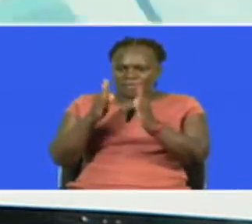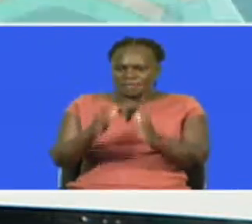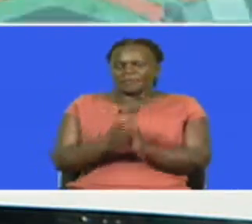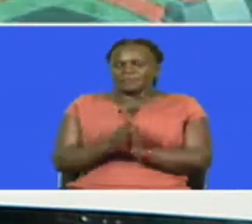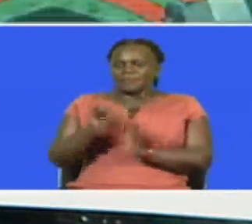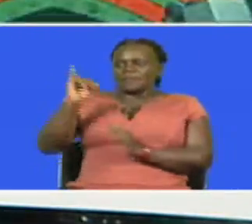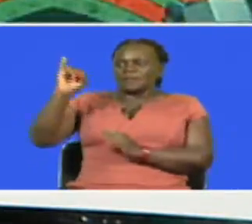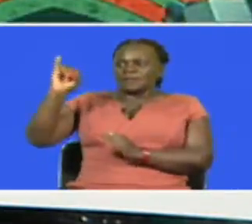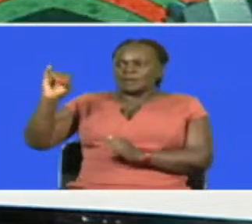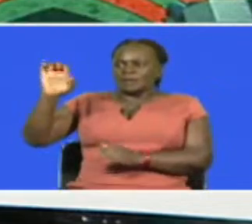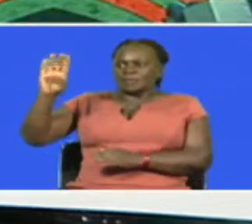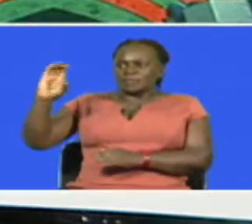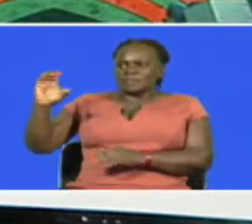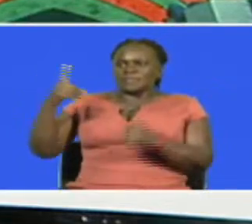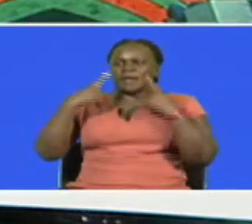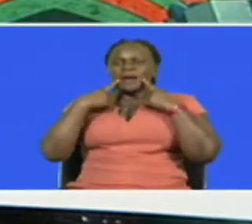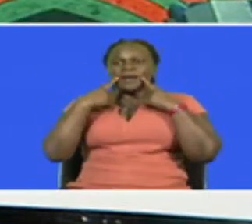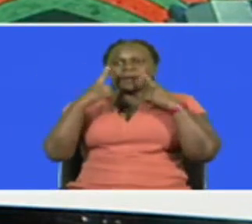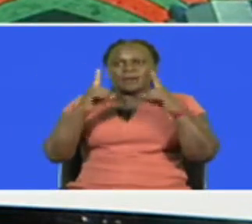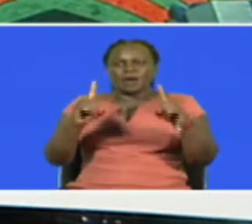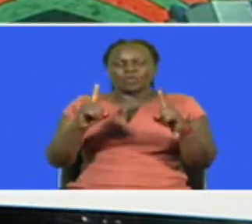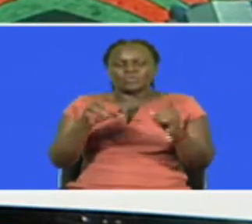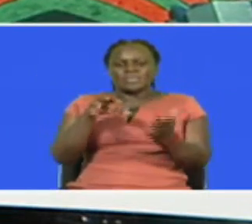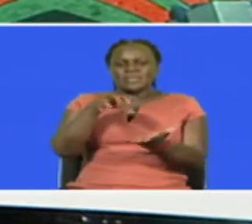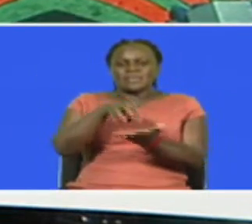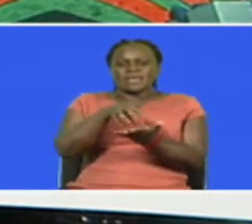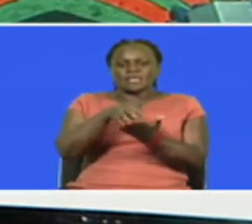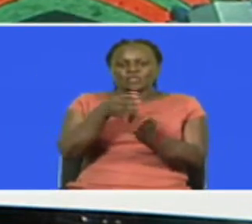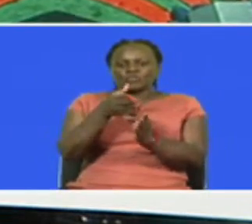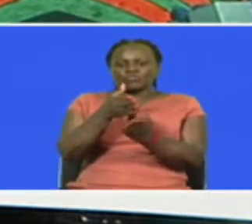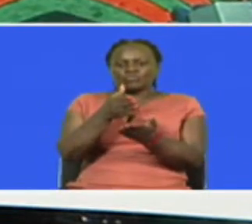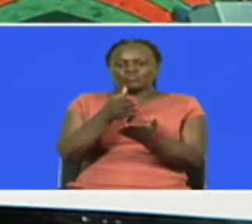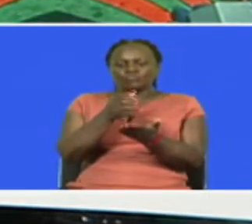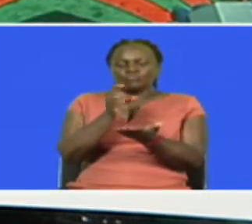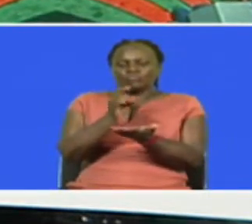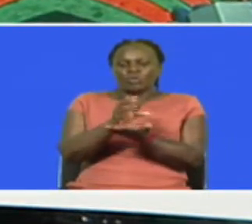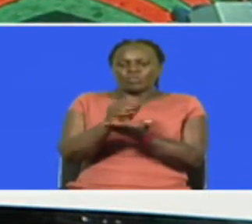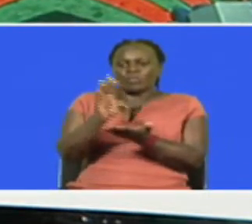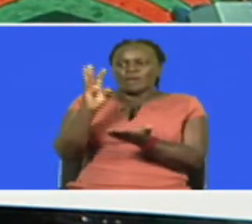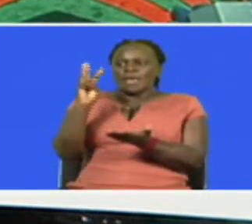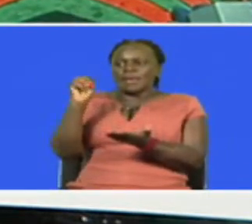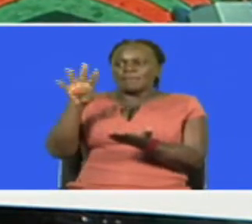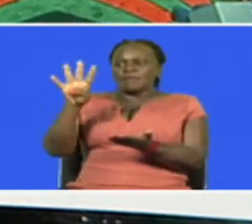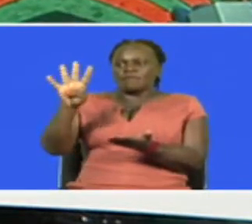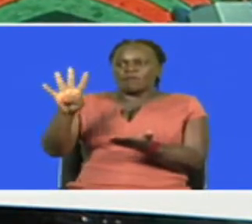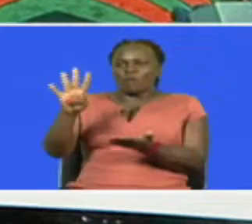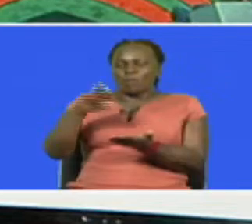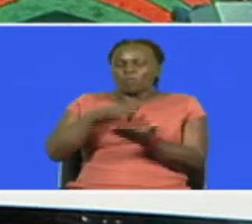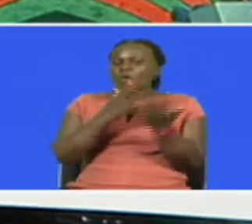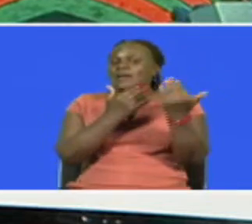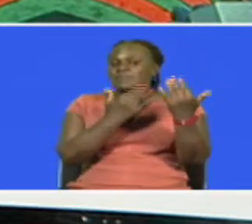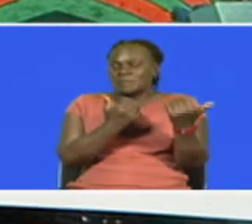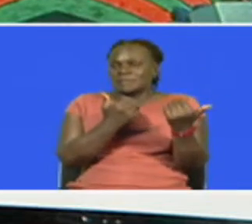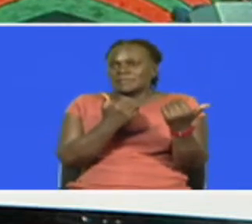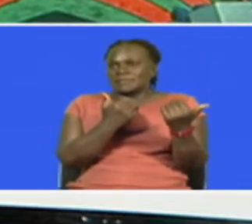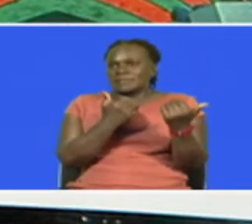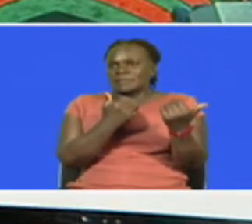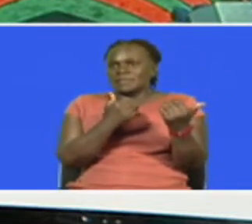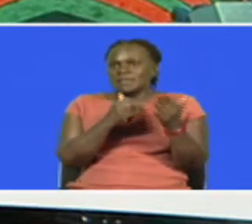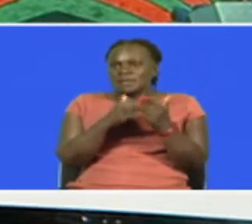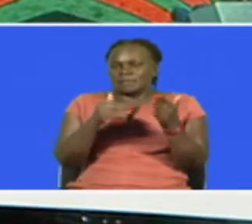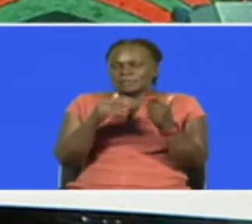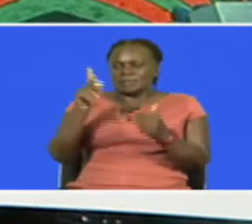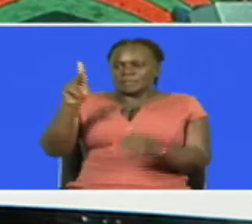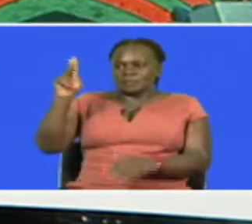the IEBC announced a flurry of petitions to recall 4 members of parliament, with more expected against the ruling